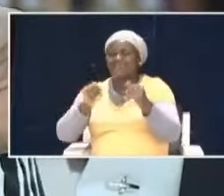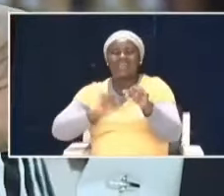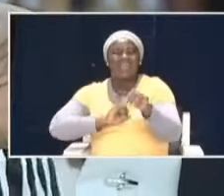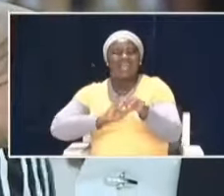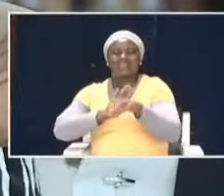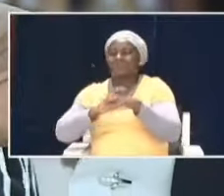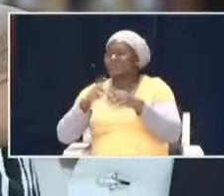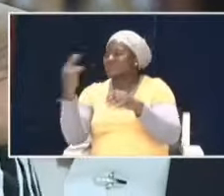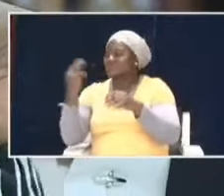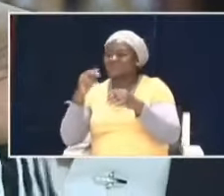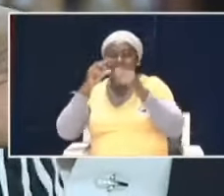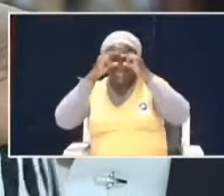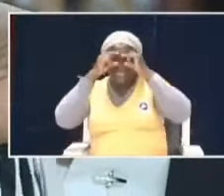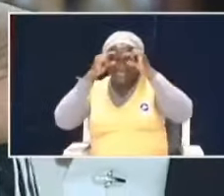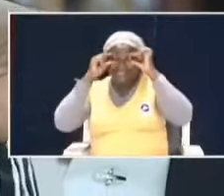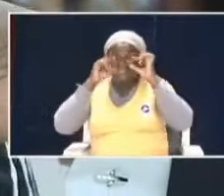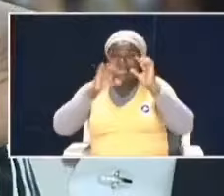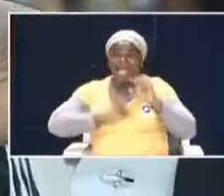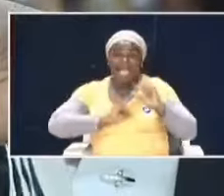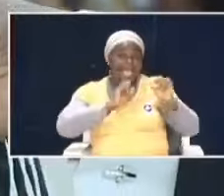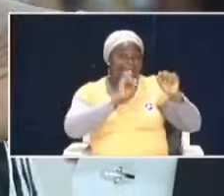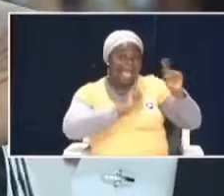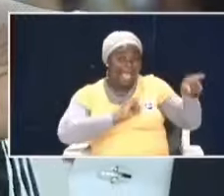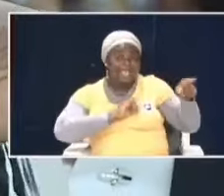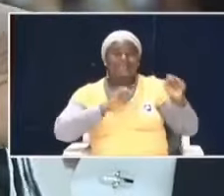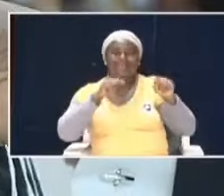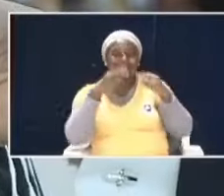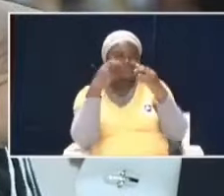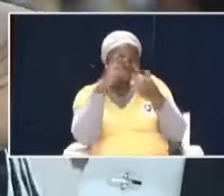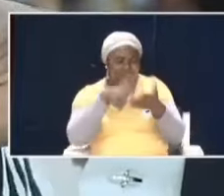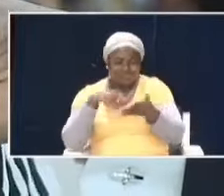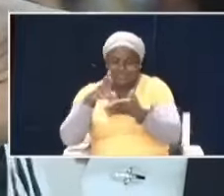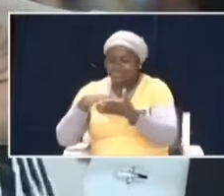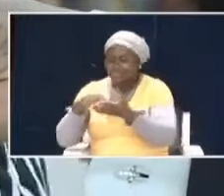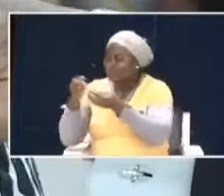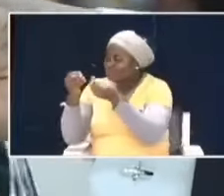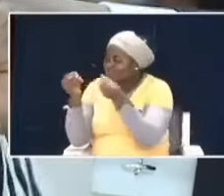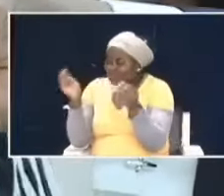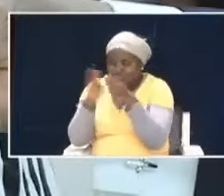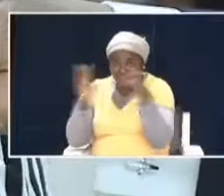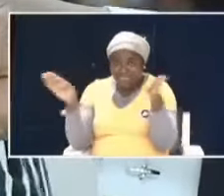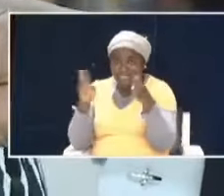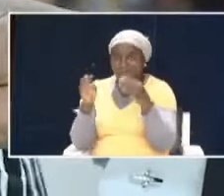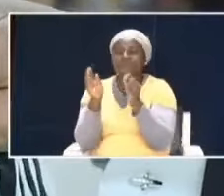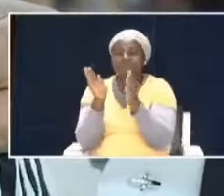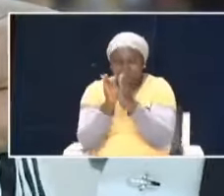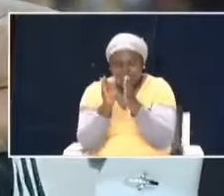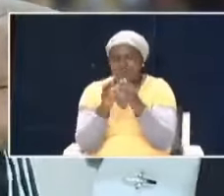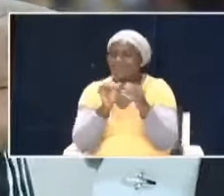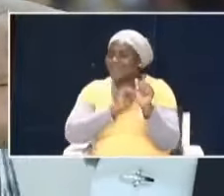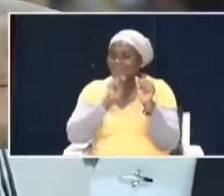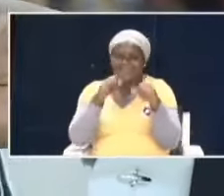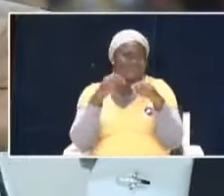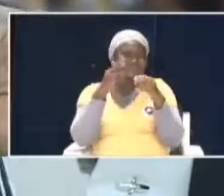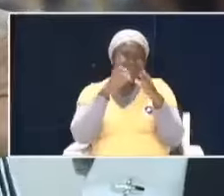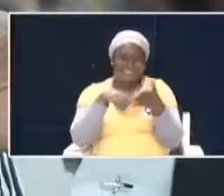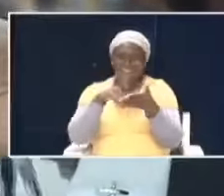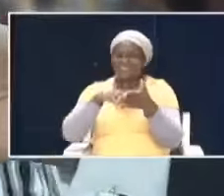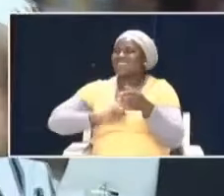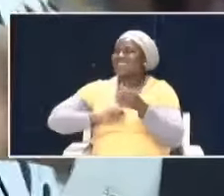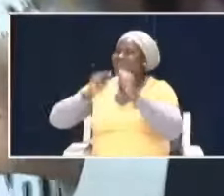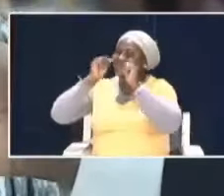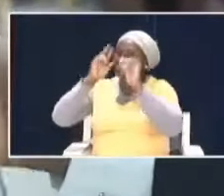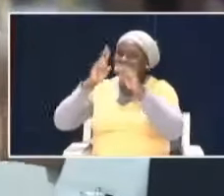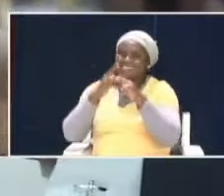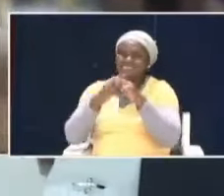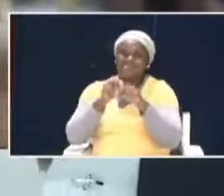read either big or small nose now. I can read without glasses. I praise the name of the Lord.